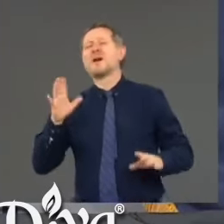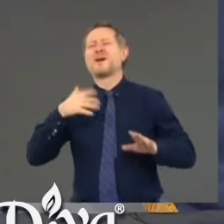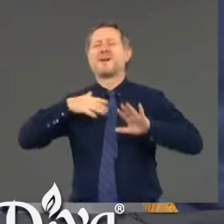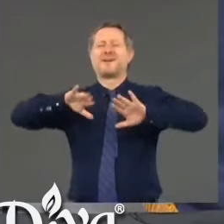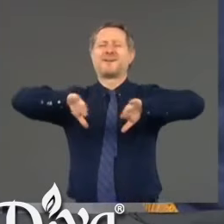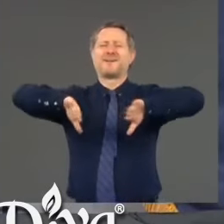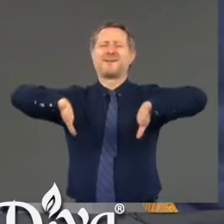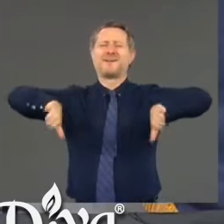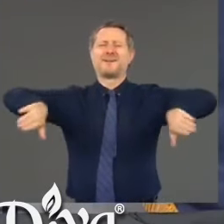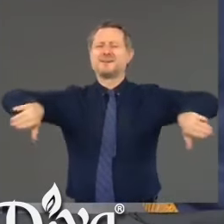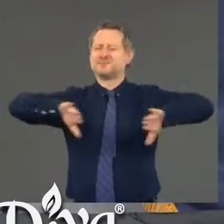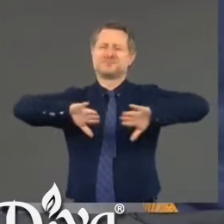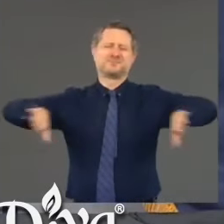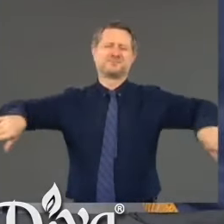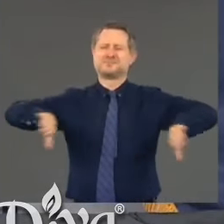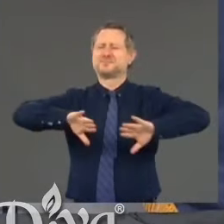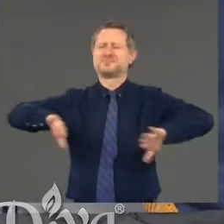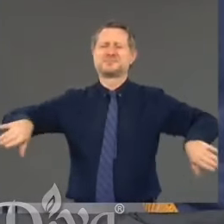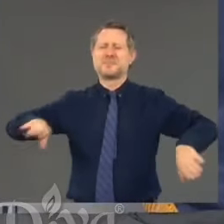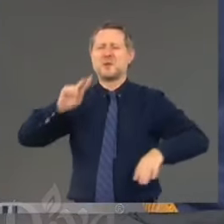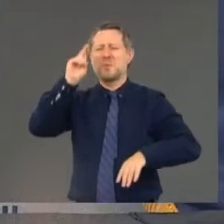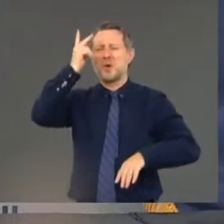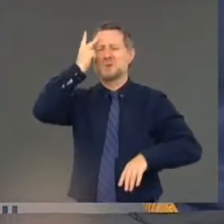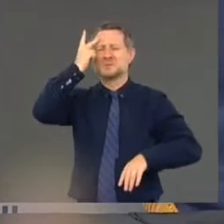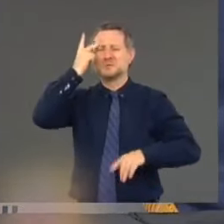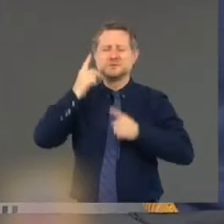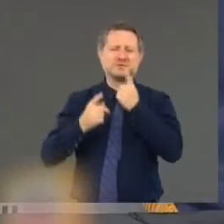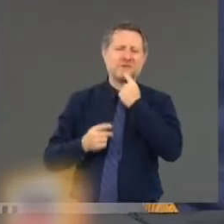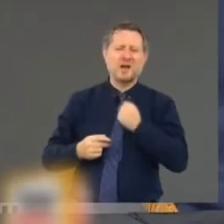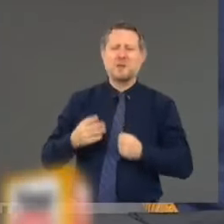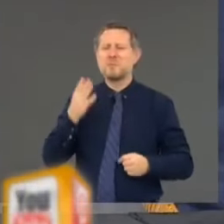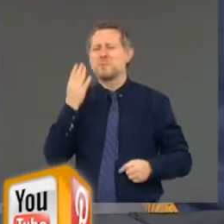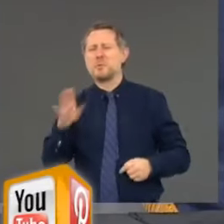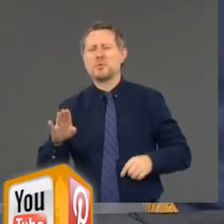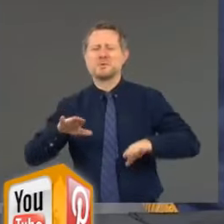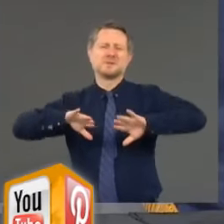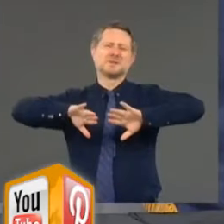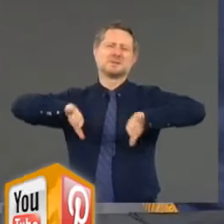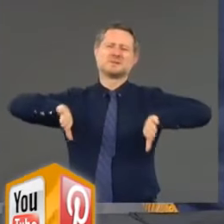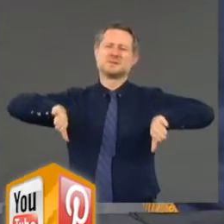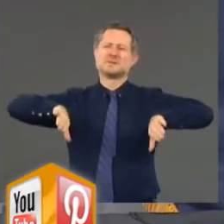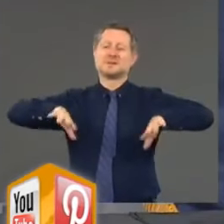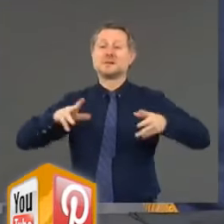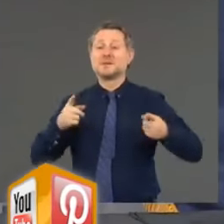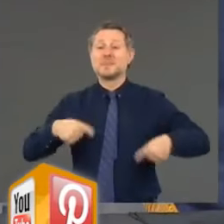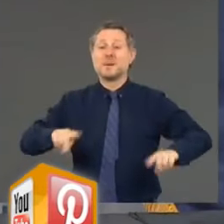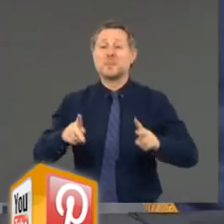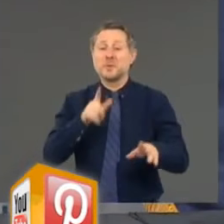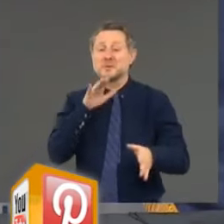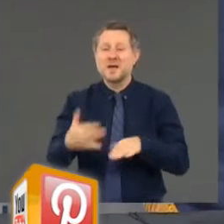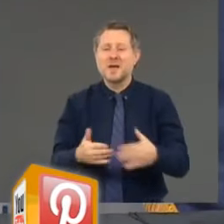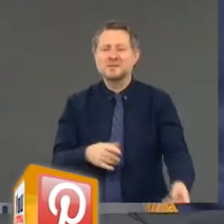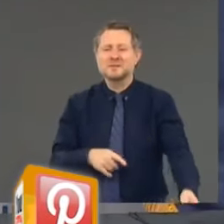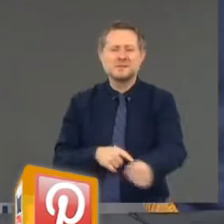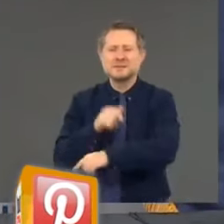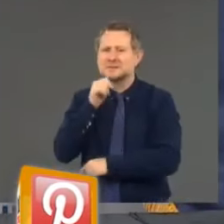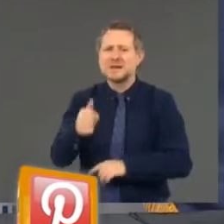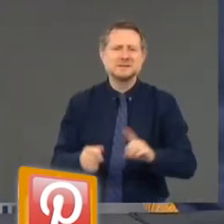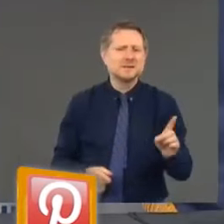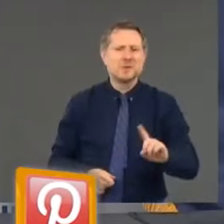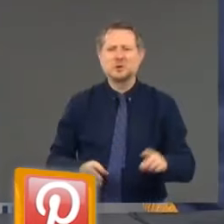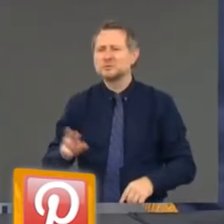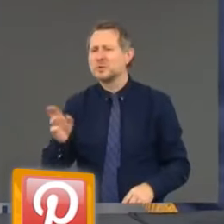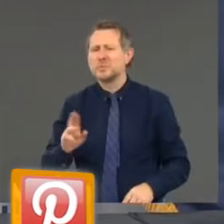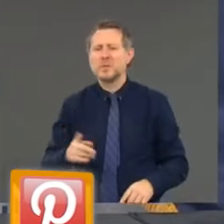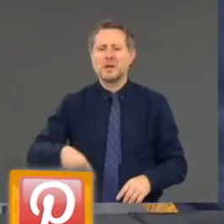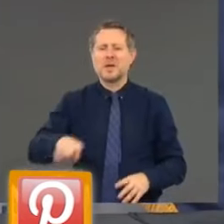It should not be about red and blue. The people who are dying here are not Democrats or Republicans. They're Americans.